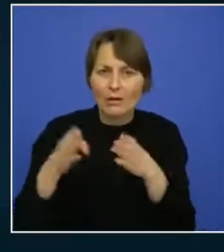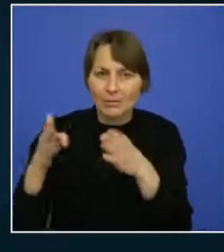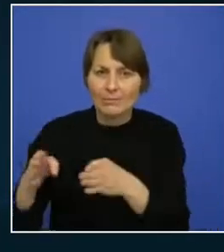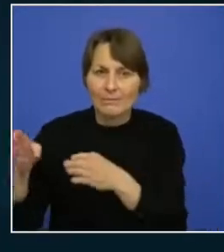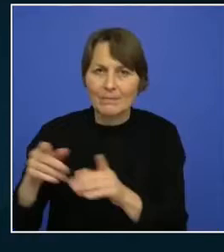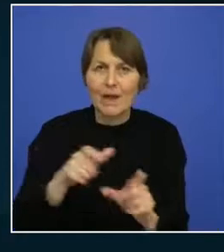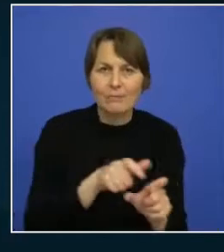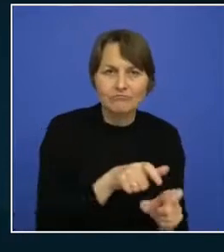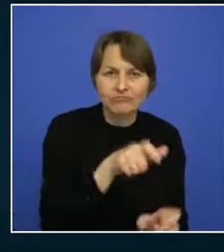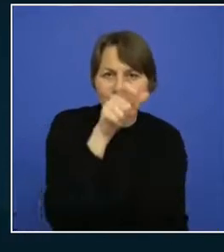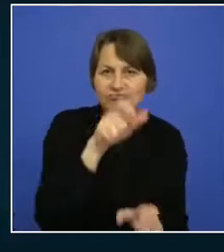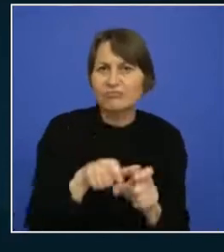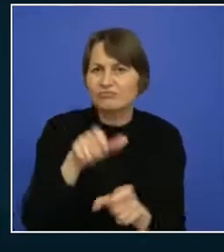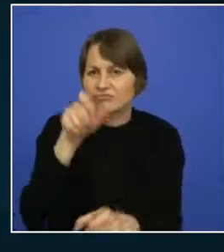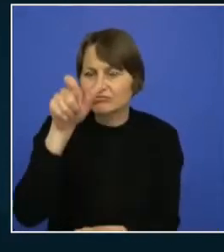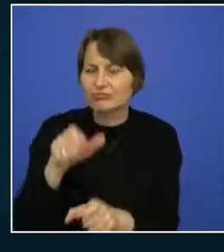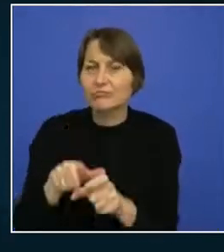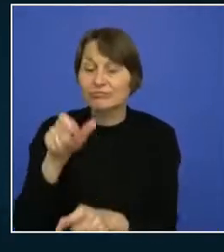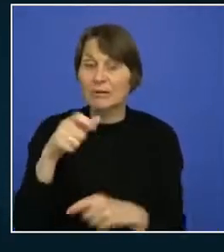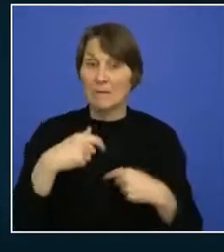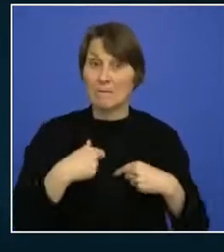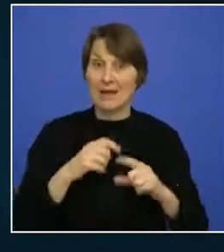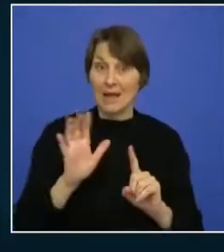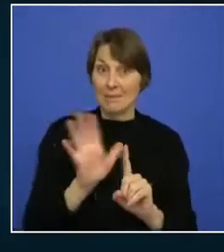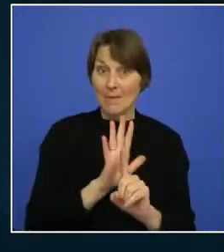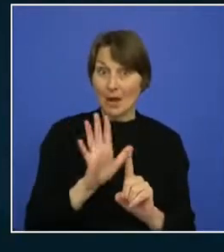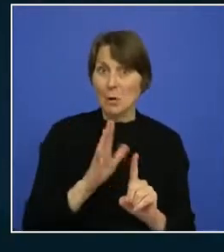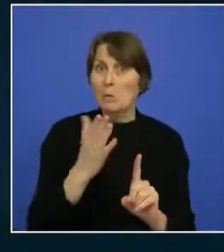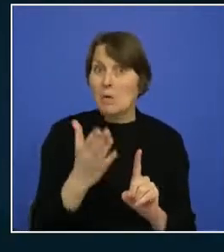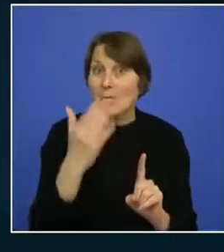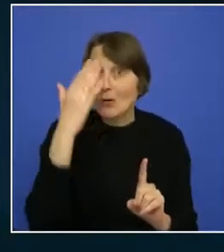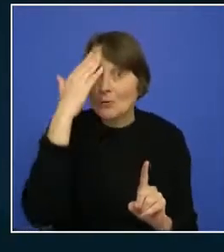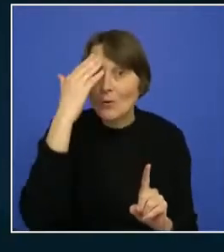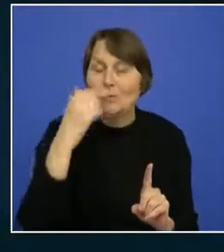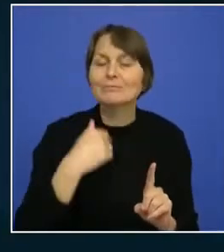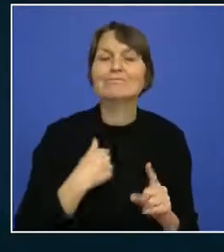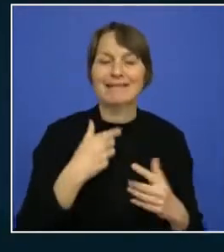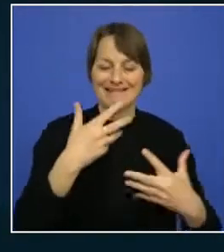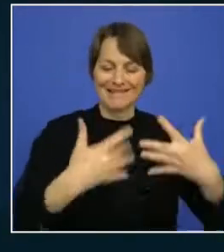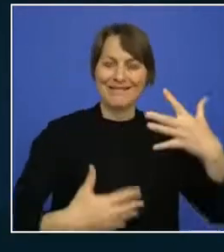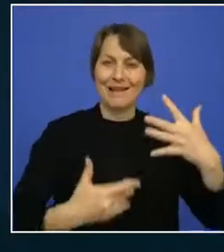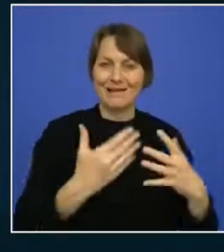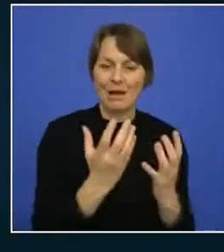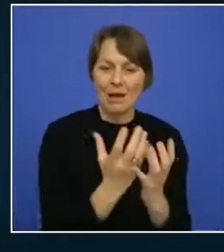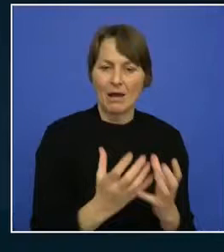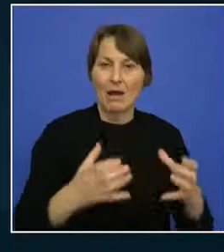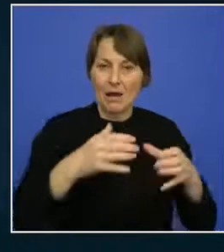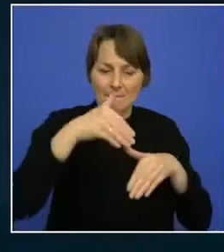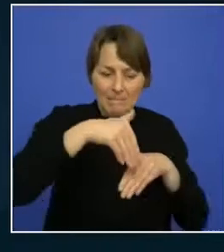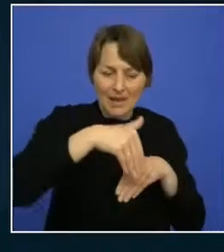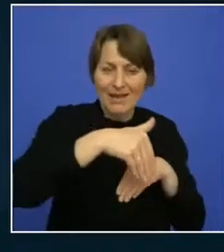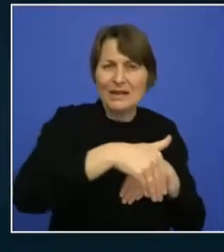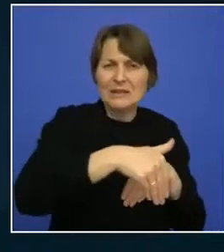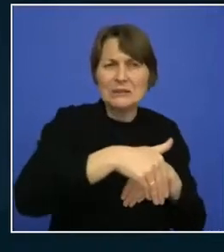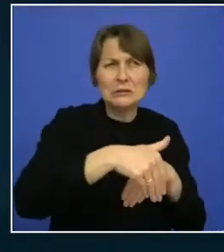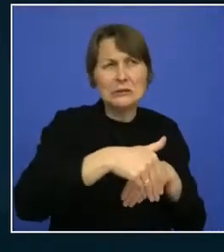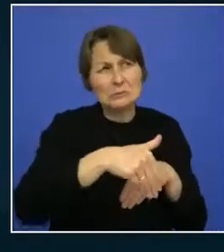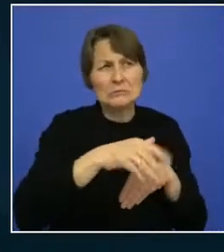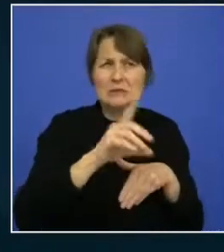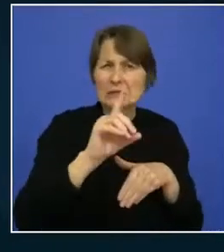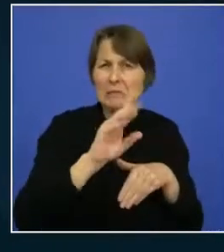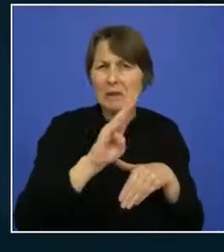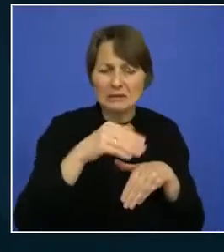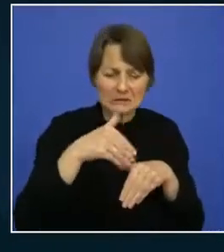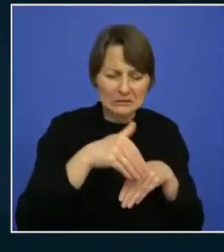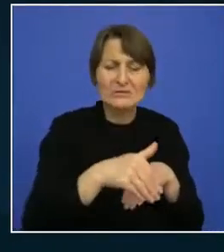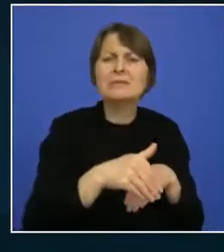If you come from a background like mine, as you know, databases didn't really change until the apps,